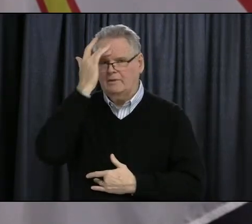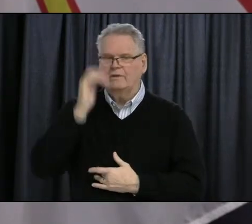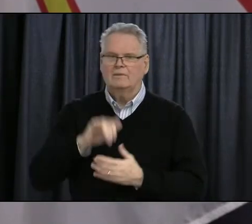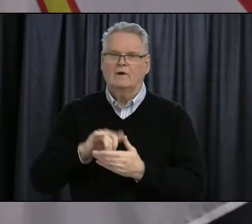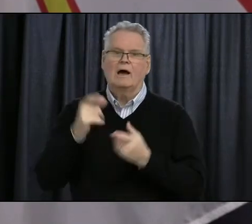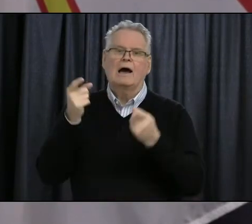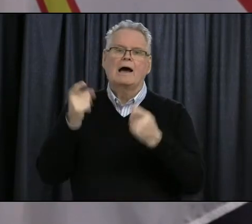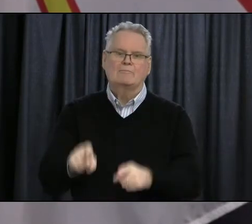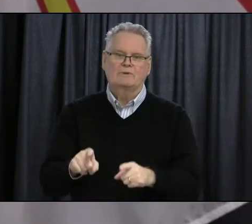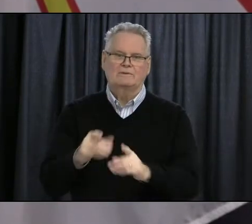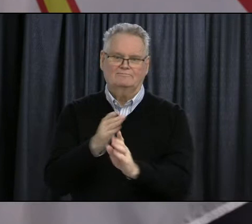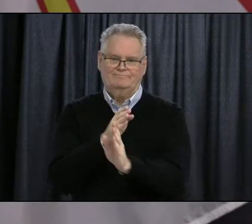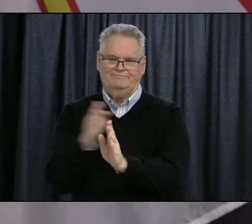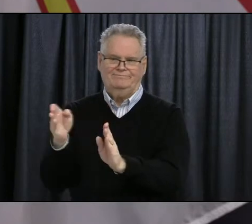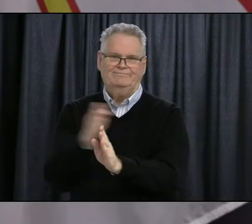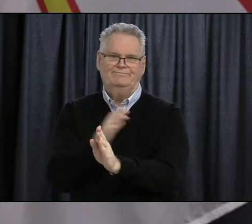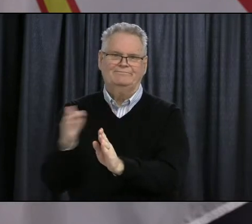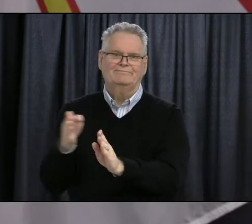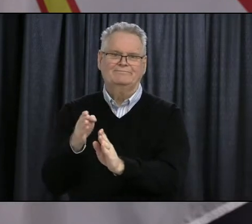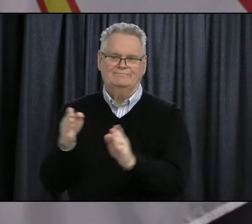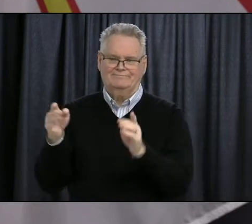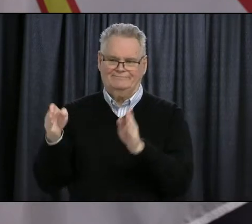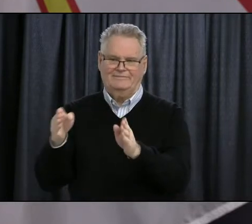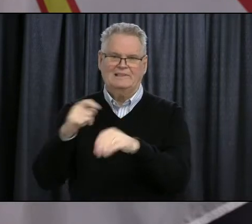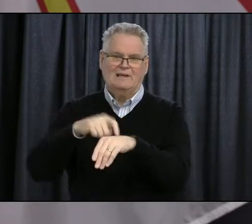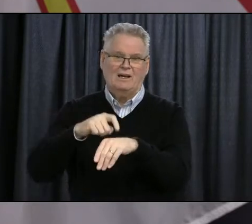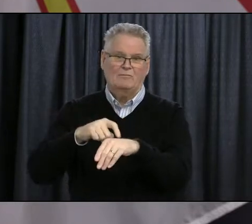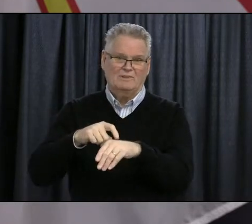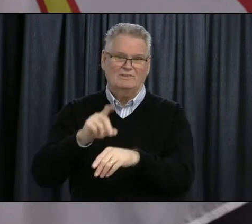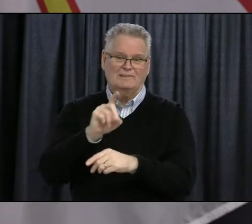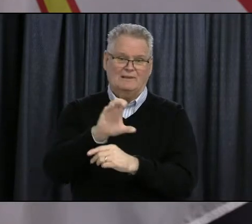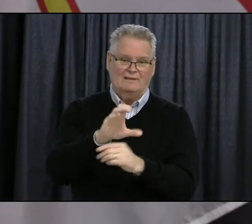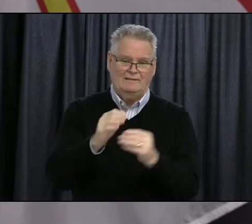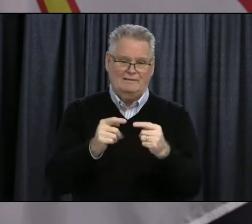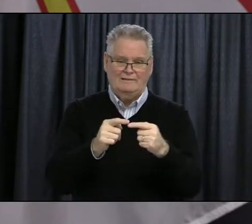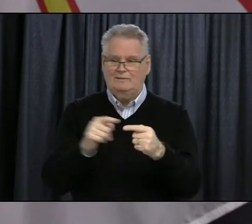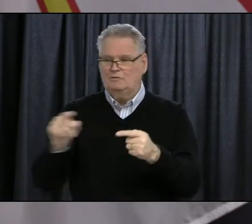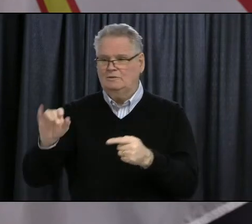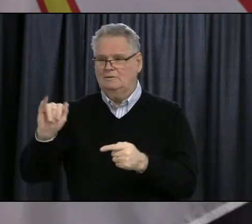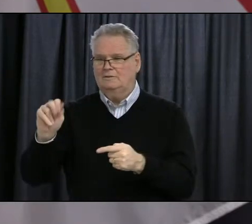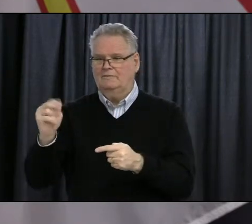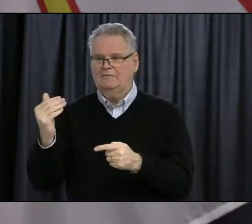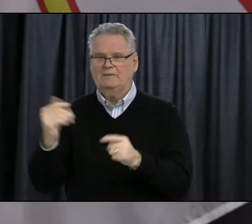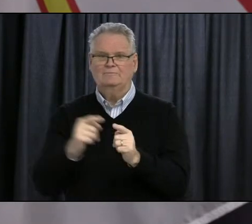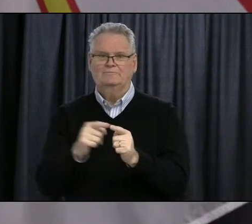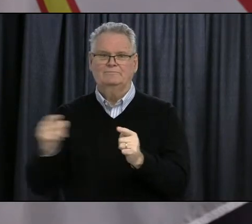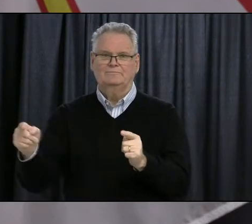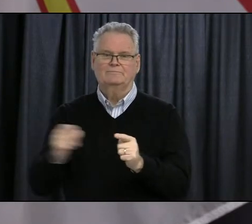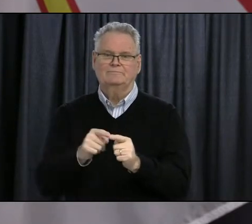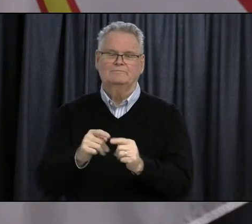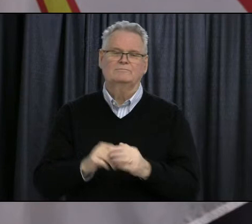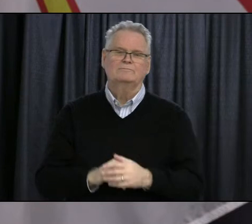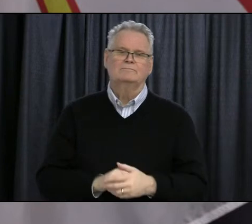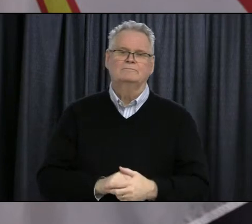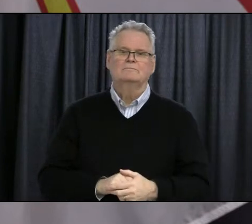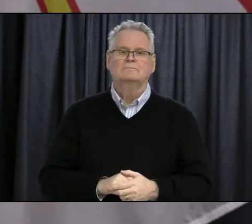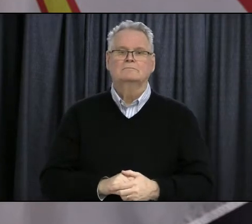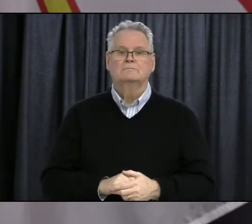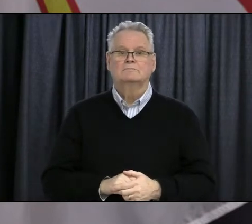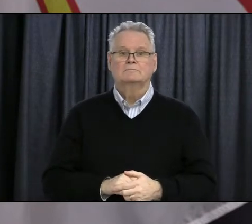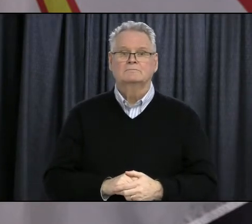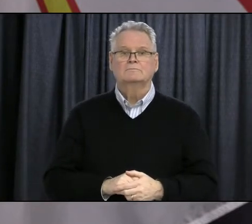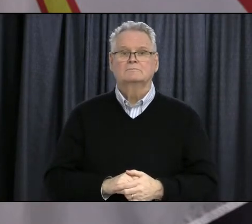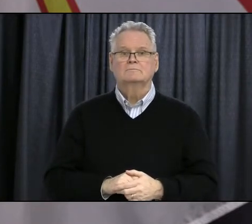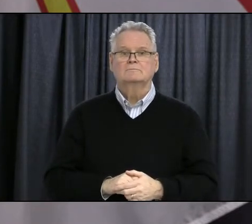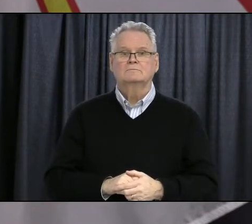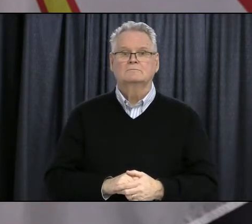Okay, and if I just sort of ask a quick follow to that, was the person symptomatic at any point during their work, or